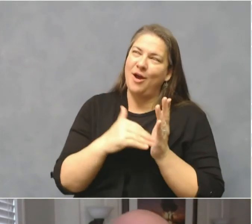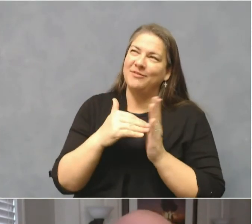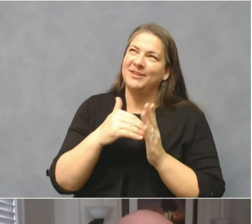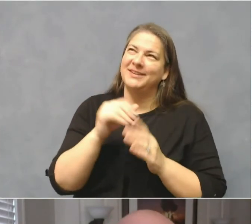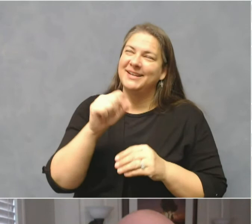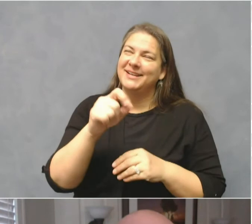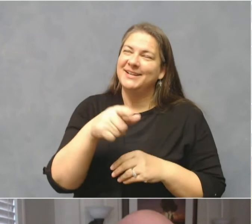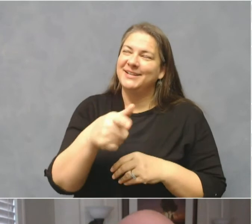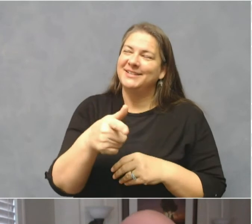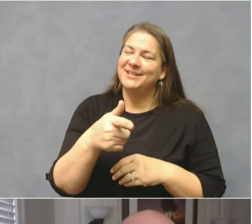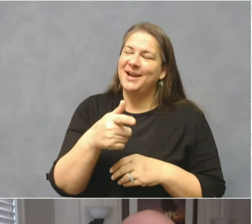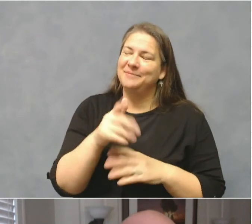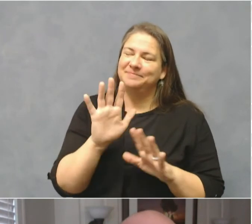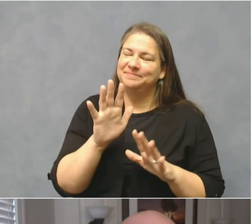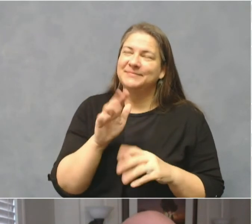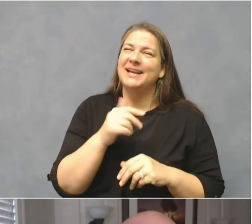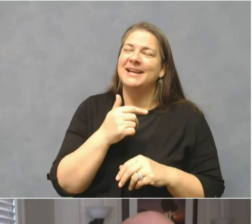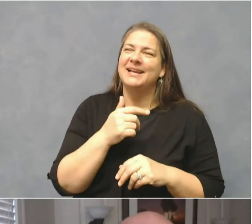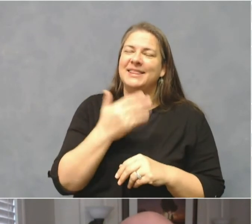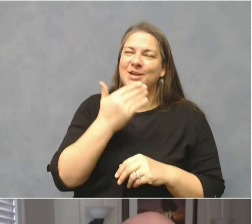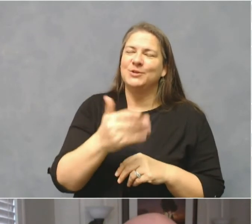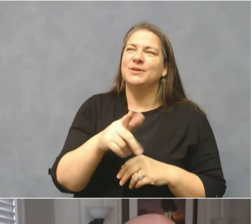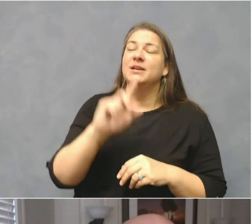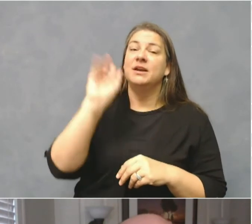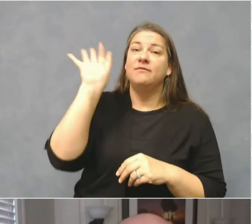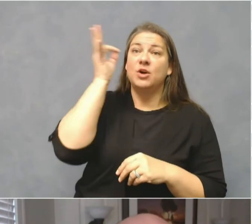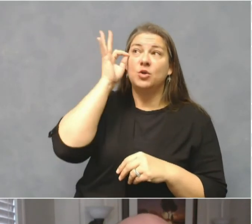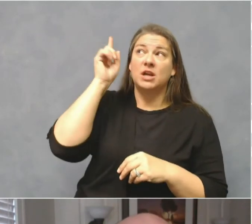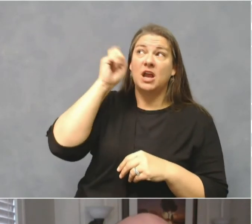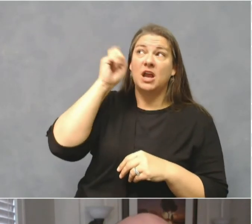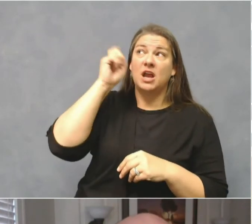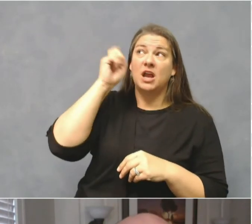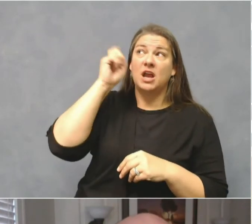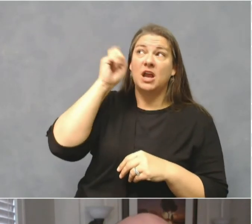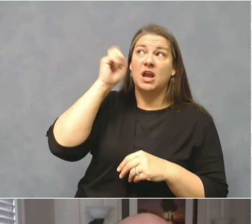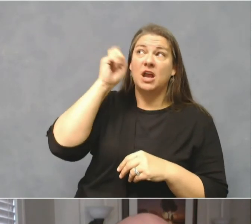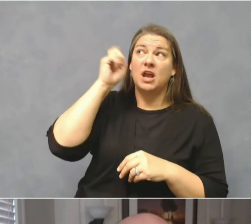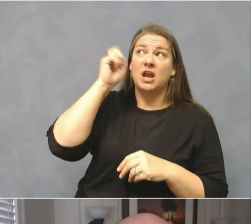yourself, but the federal government built a massive database with they call it